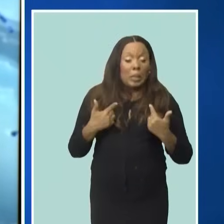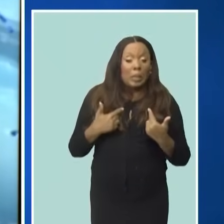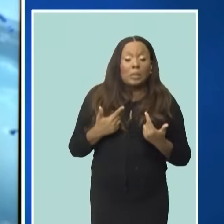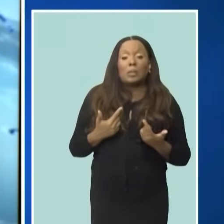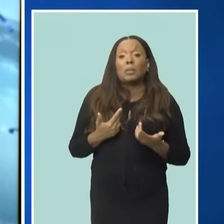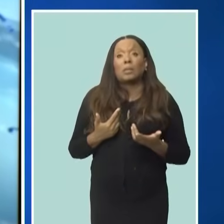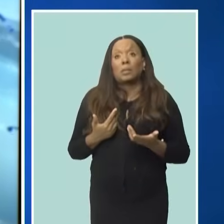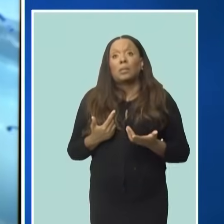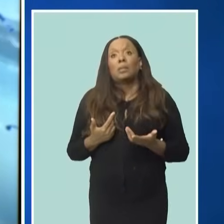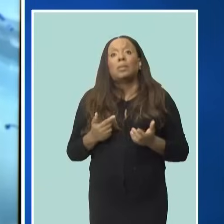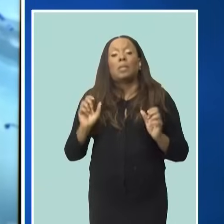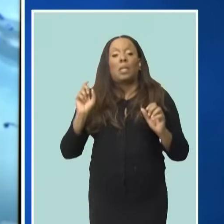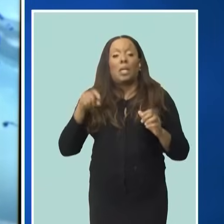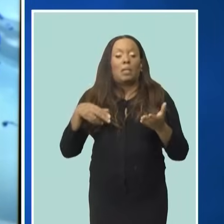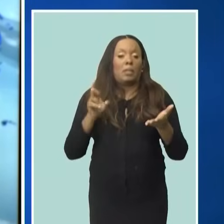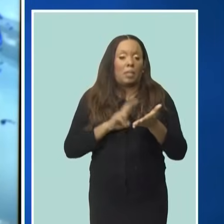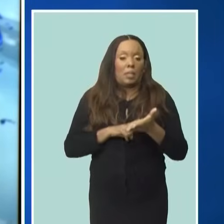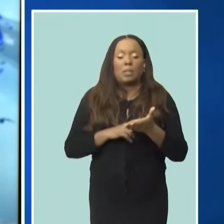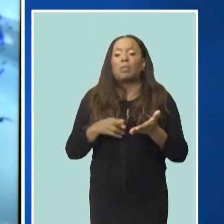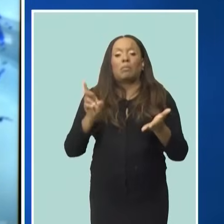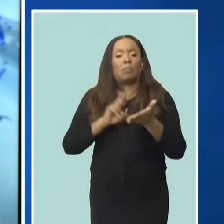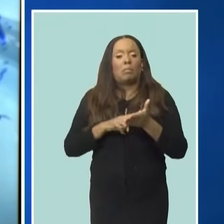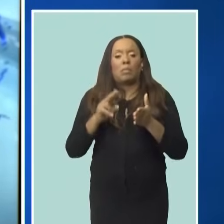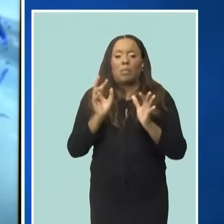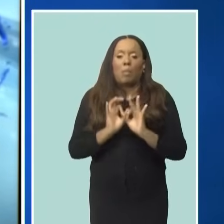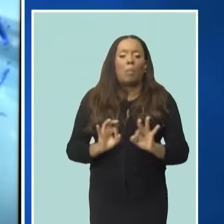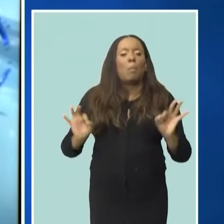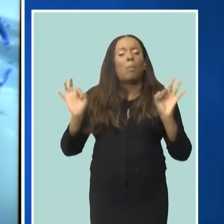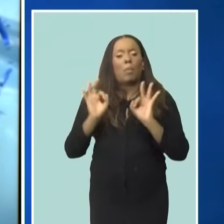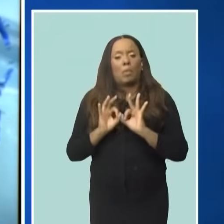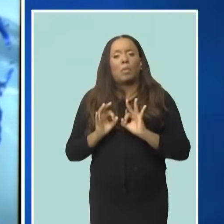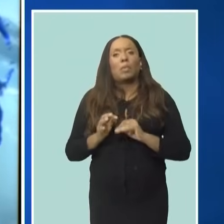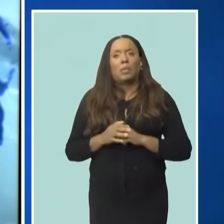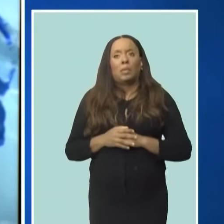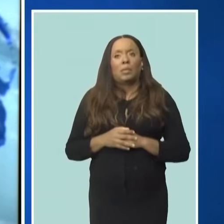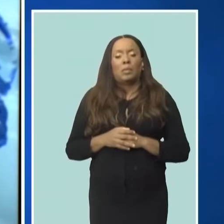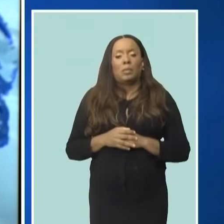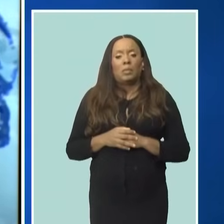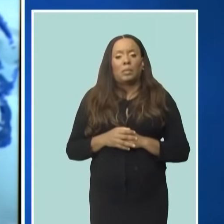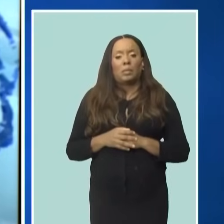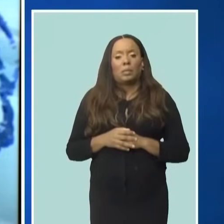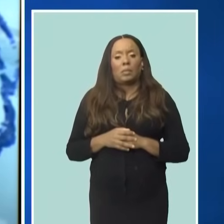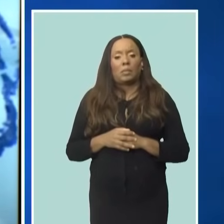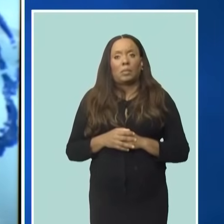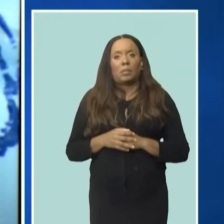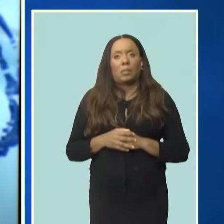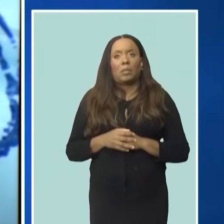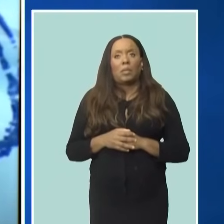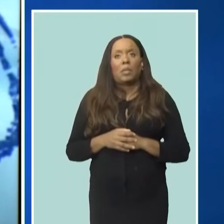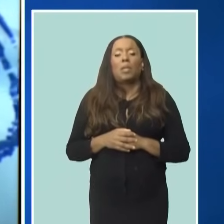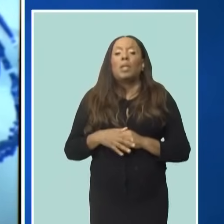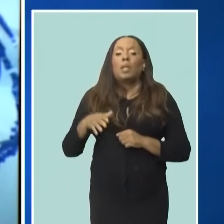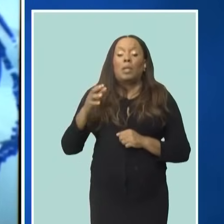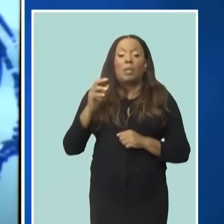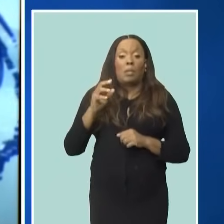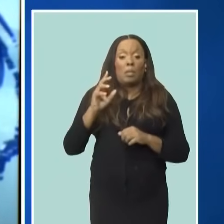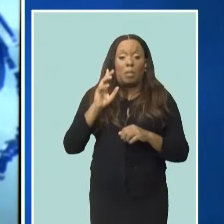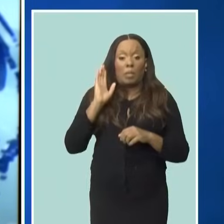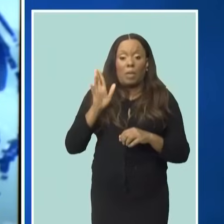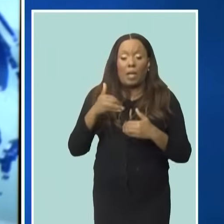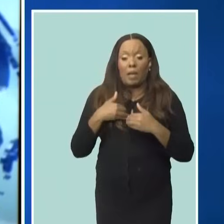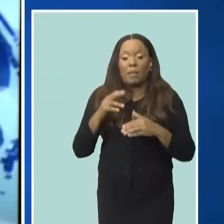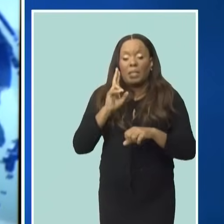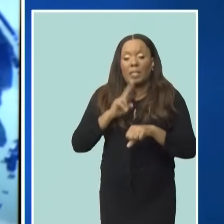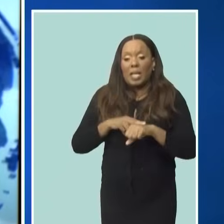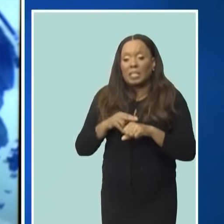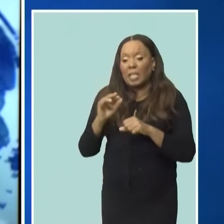and that registration is very important because that registration would then put them on track to get a national ID, to sign up to